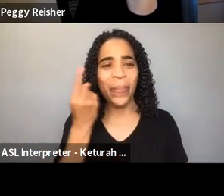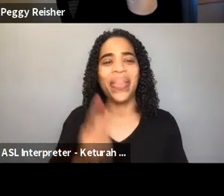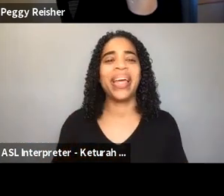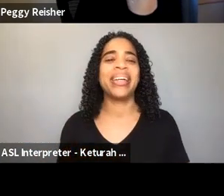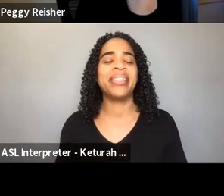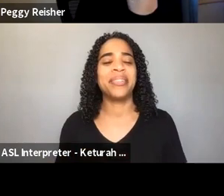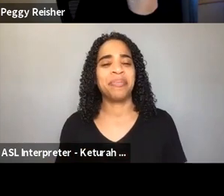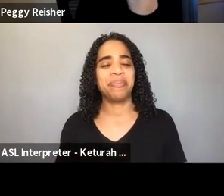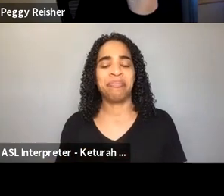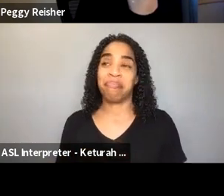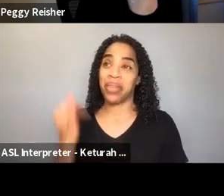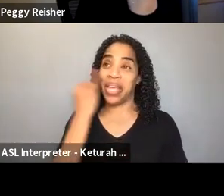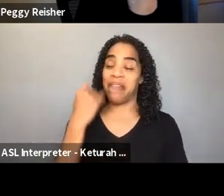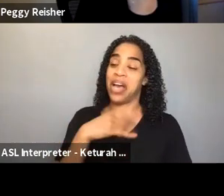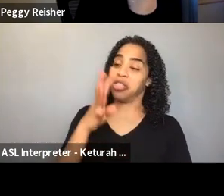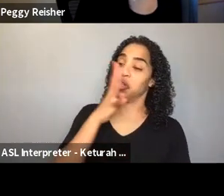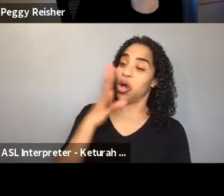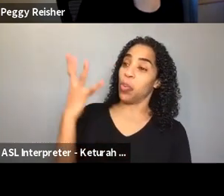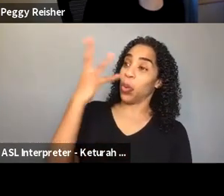whether it's eloquent or not.